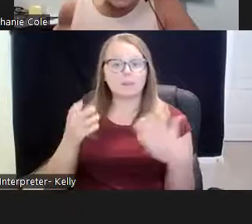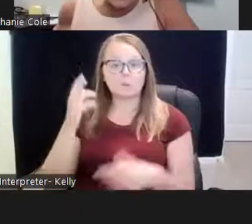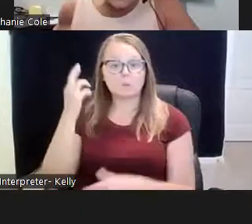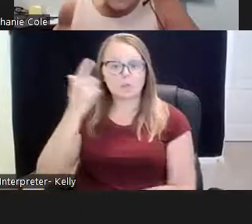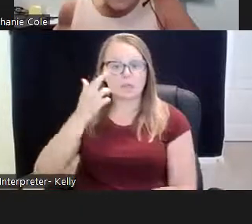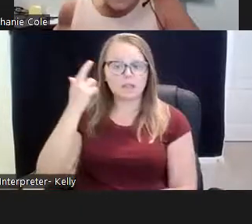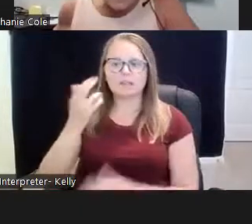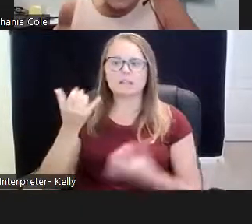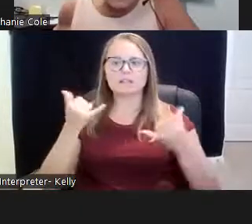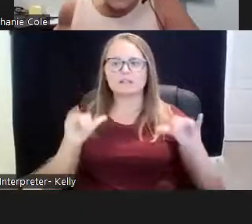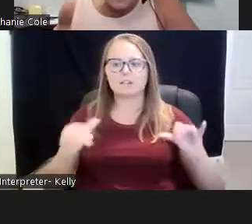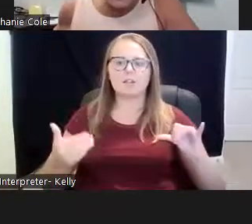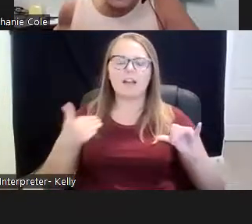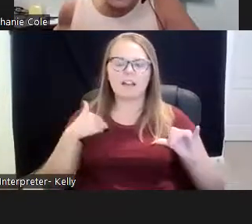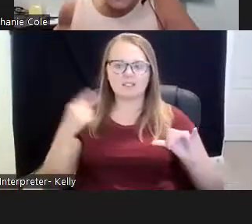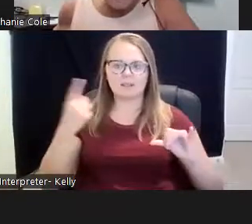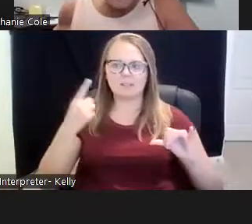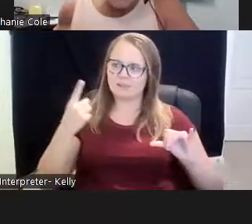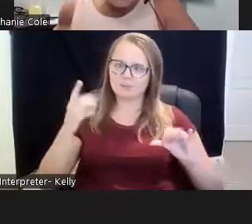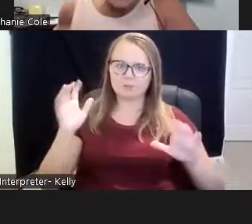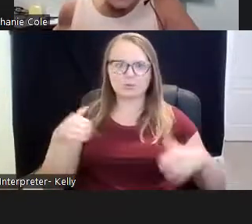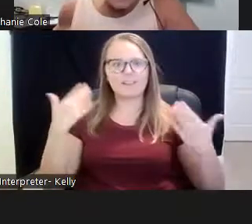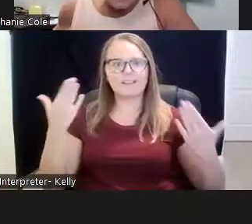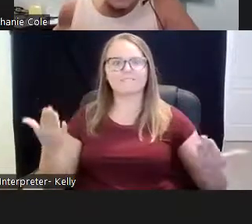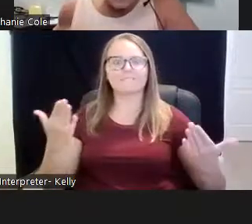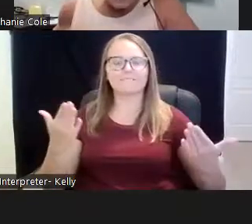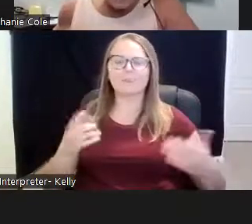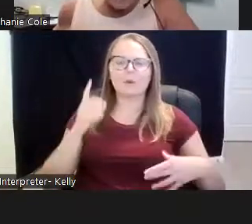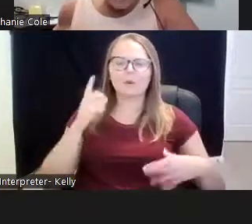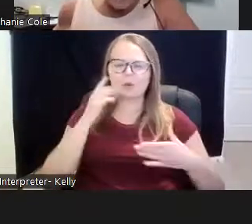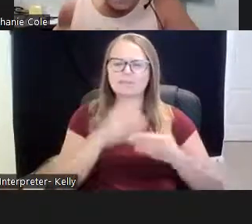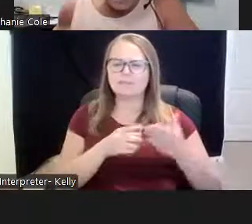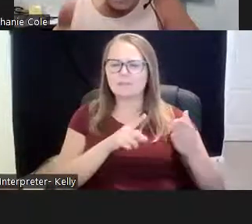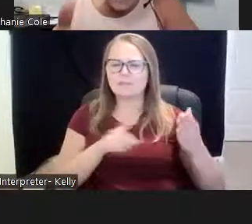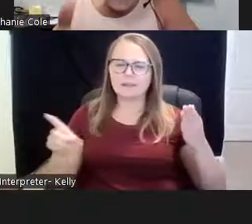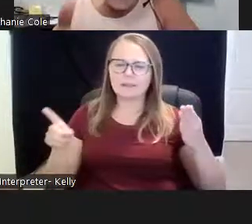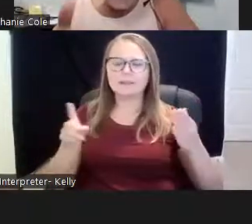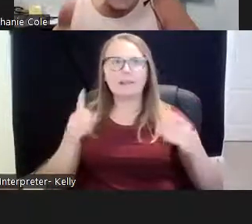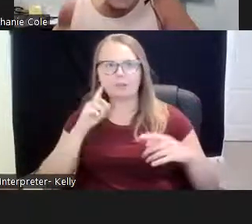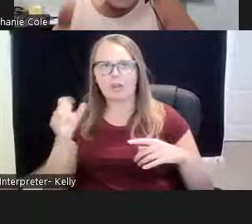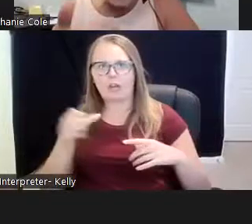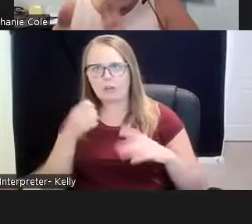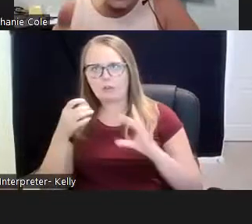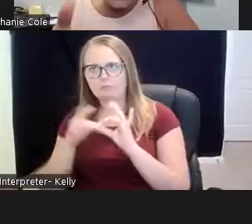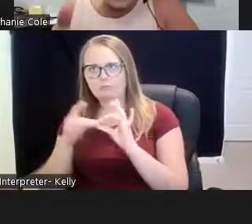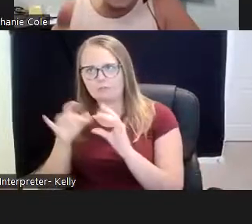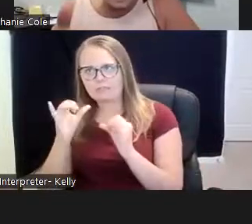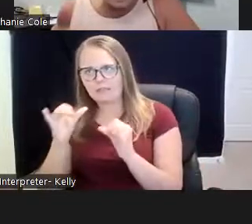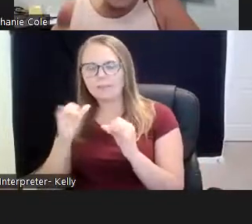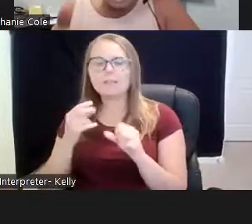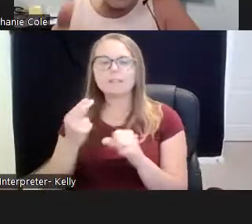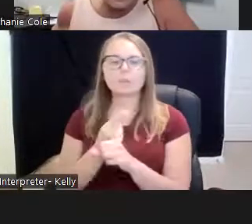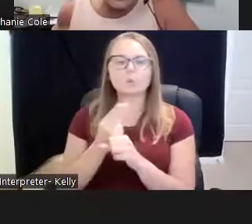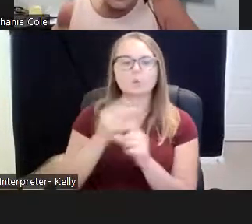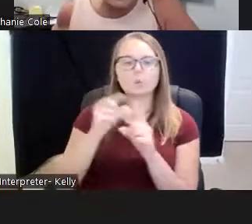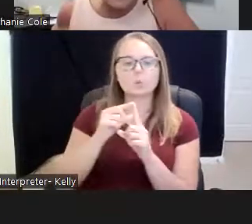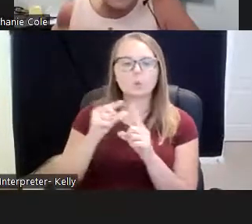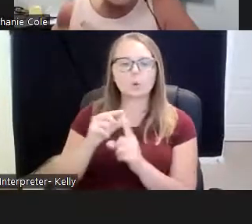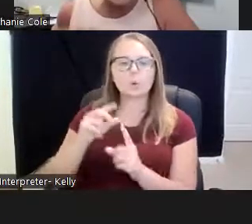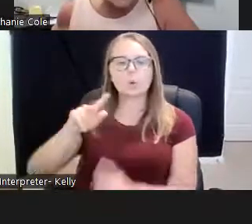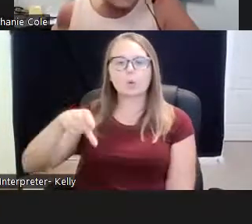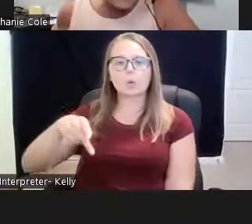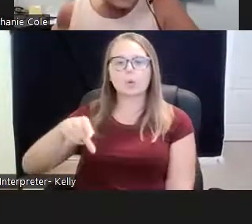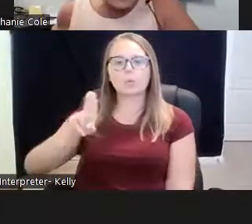still have something to give. We've heard some of them say, and I've heard others here today say, they've used the word purpose,